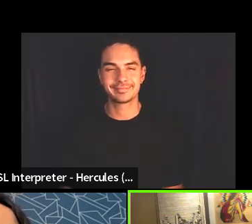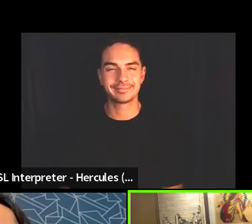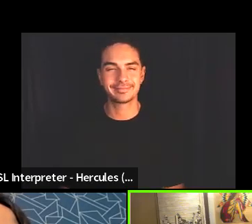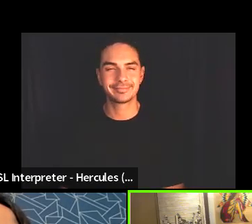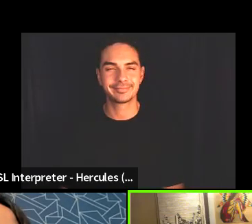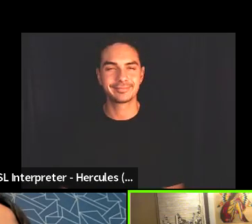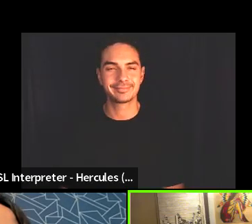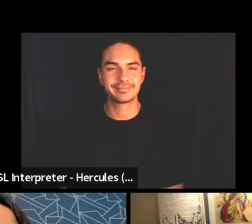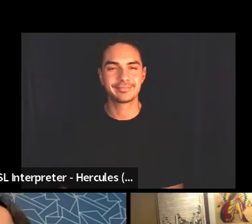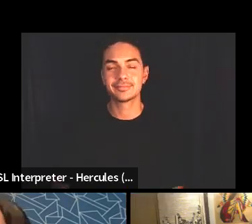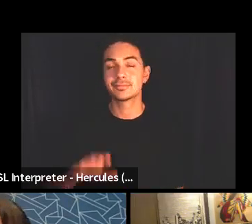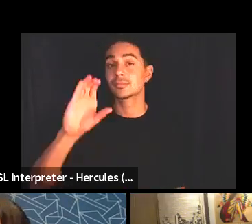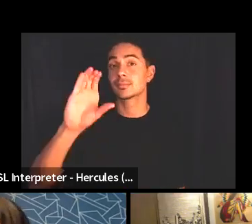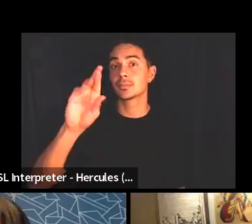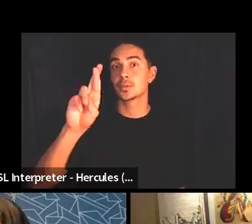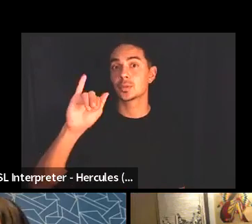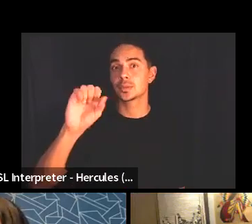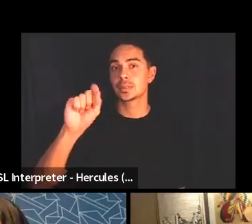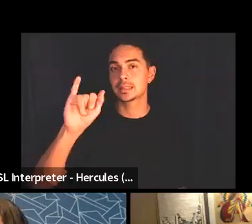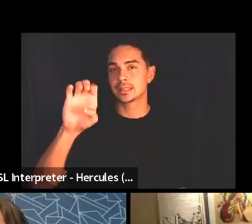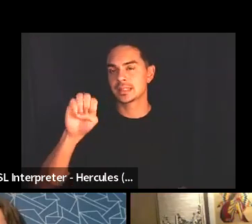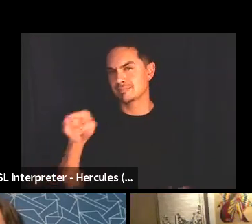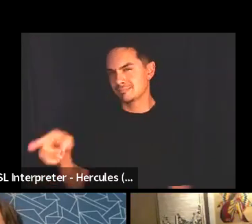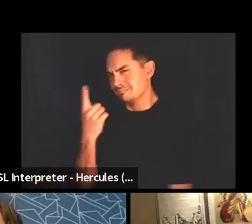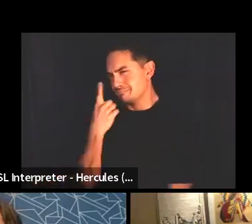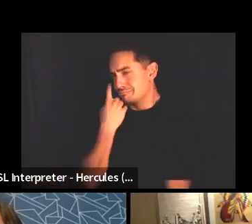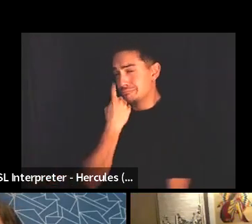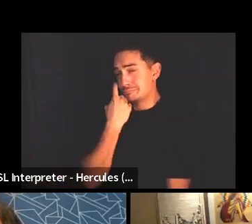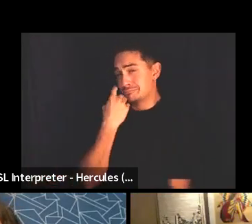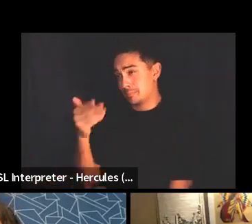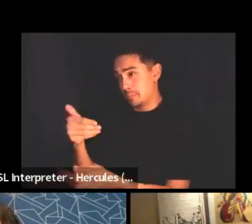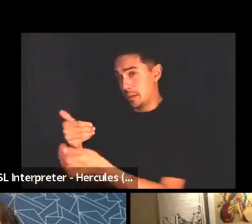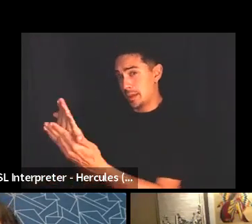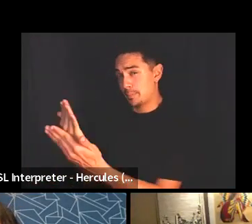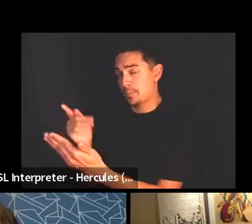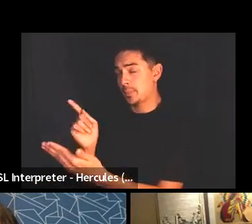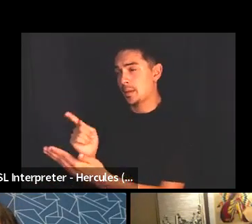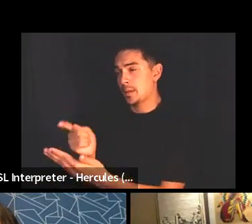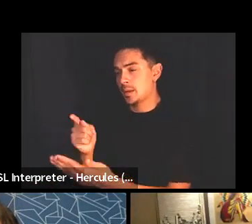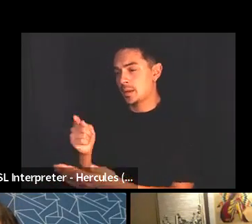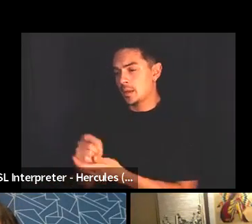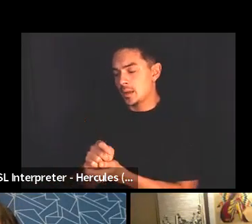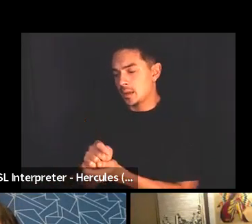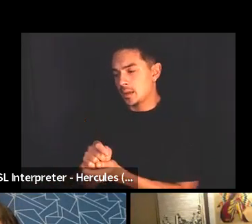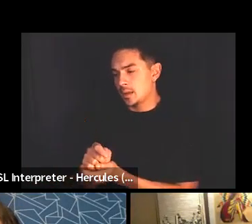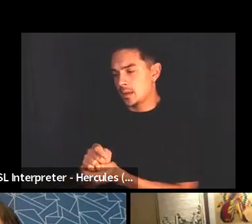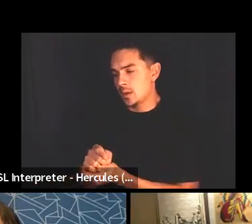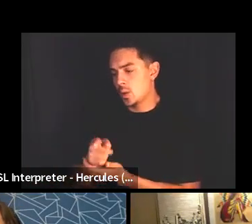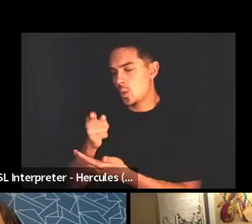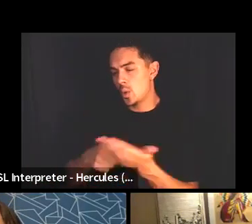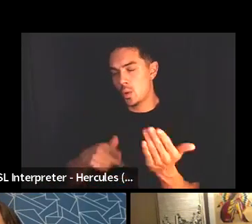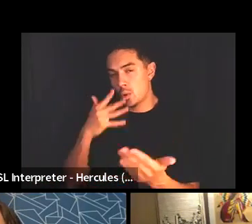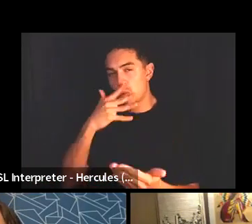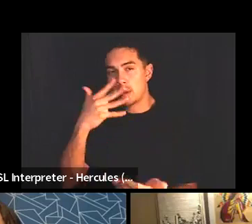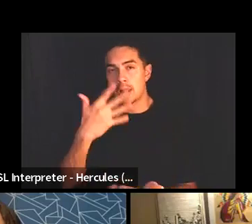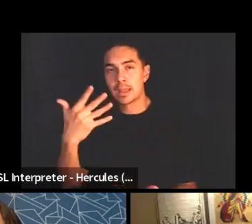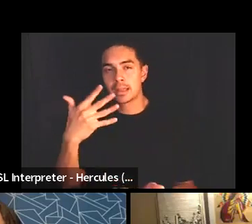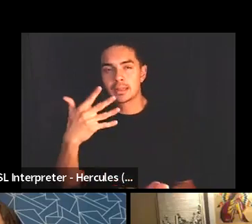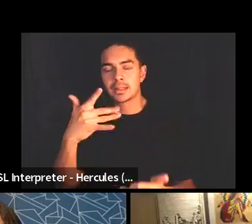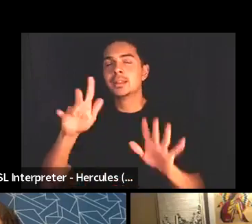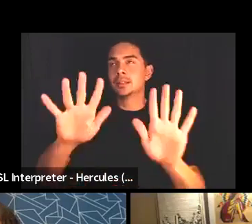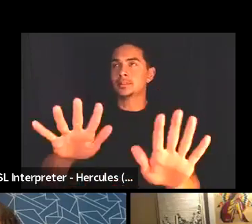I was thinking when you're talking, Rebecca, about how, like, what does it look like to really, so it's very